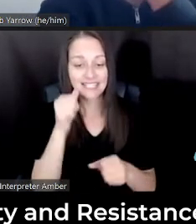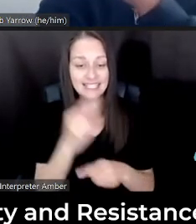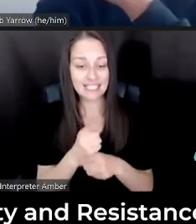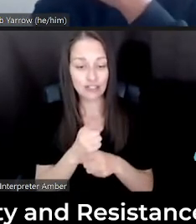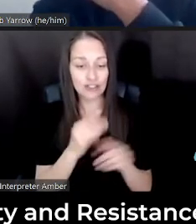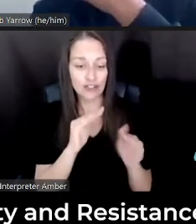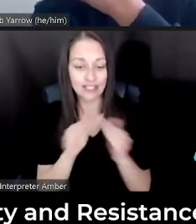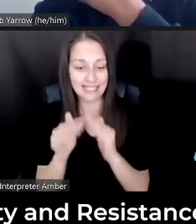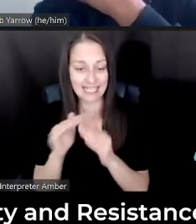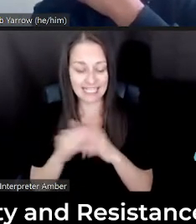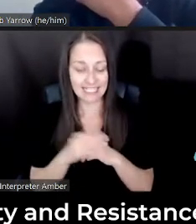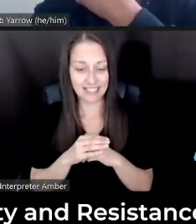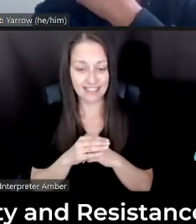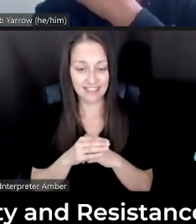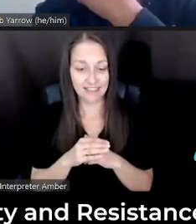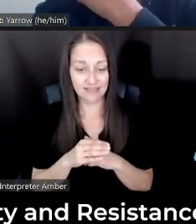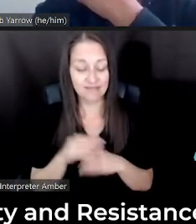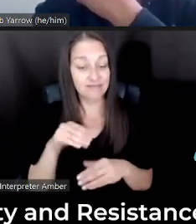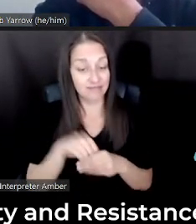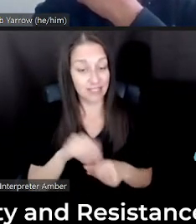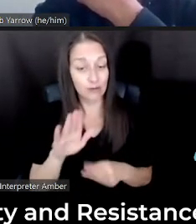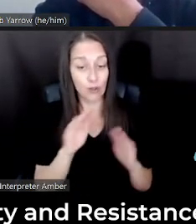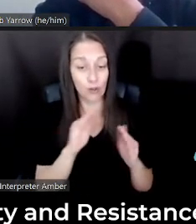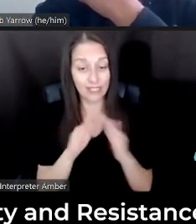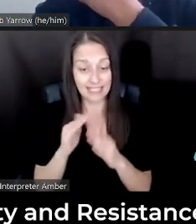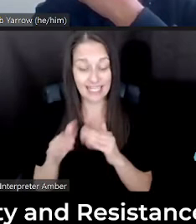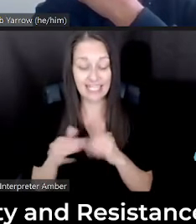within the city that you're in to develop